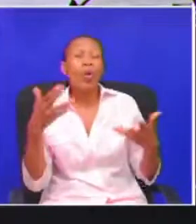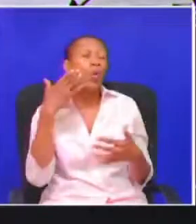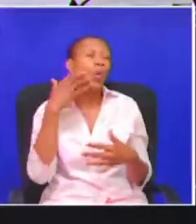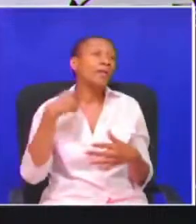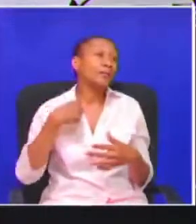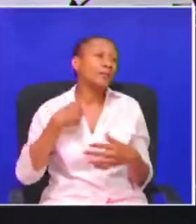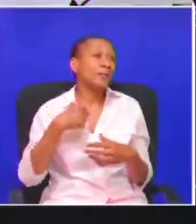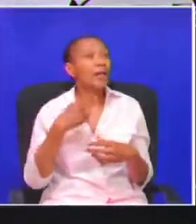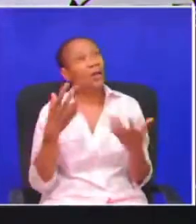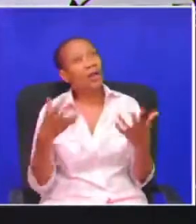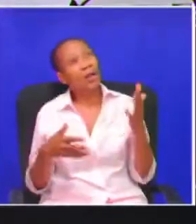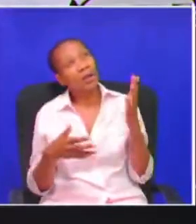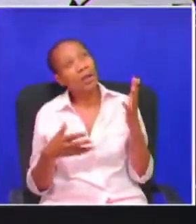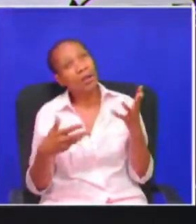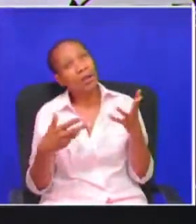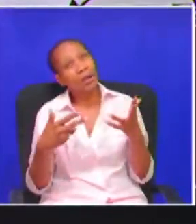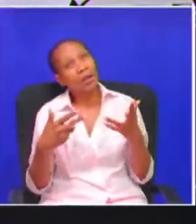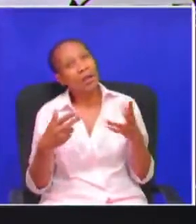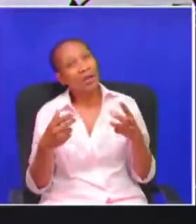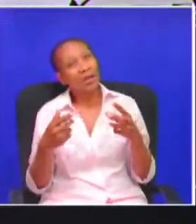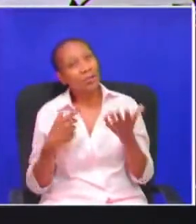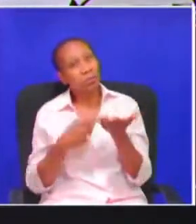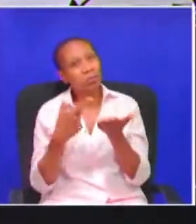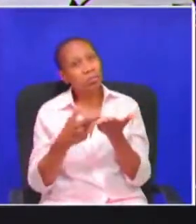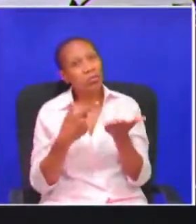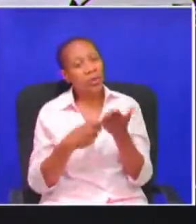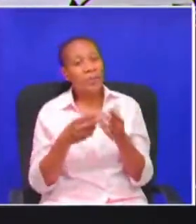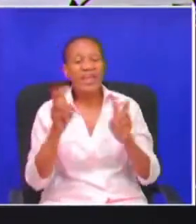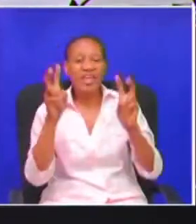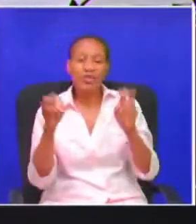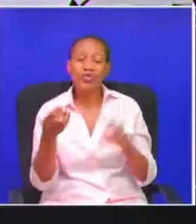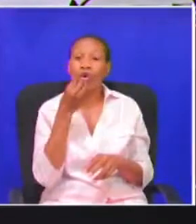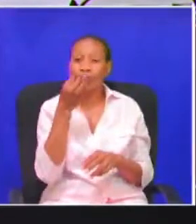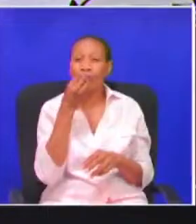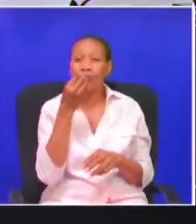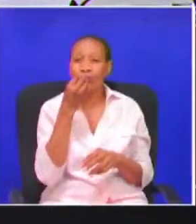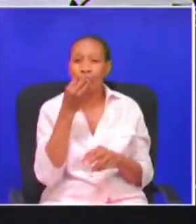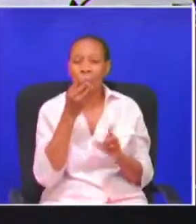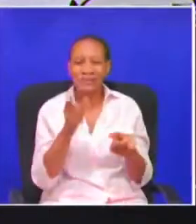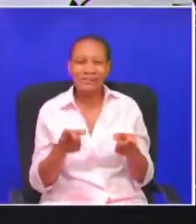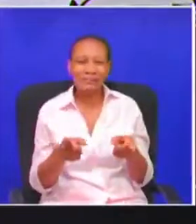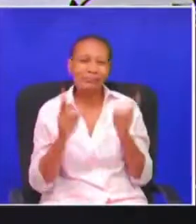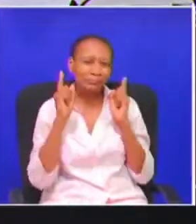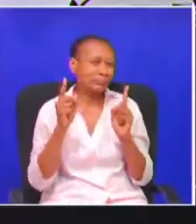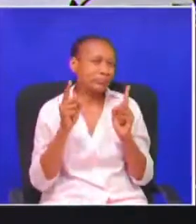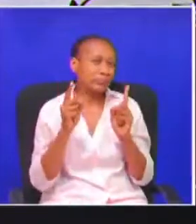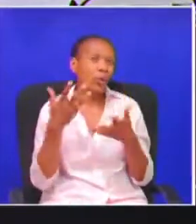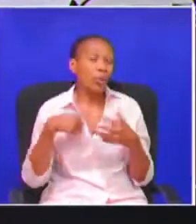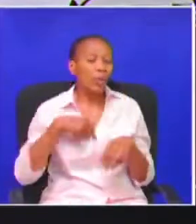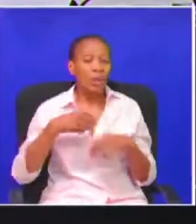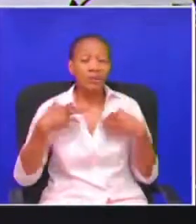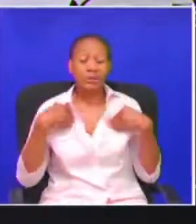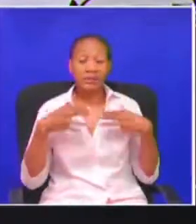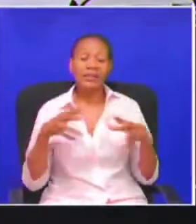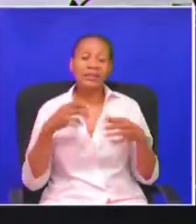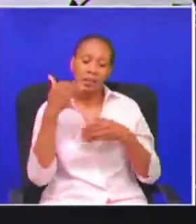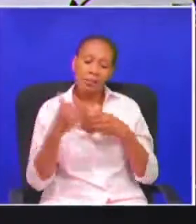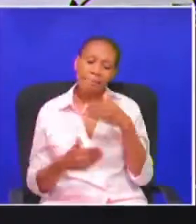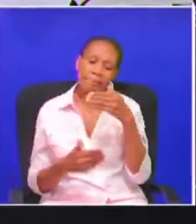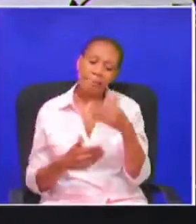went through the issue of food poisoning, we embarked on a process of